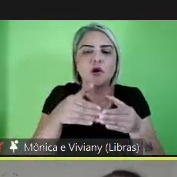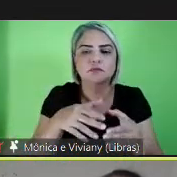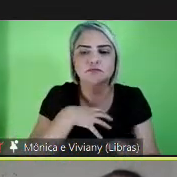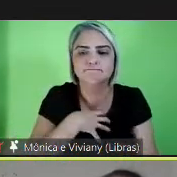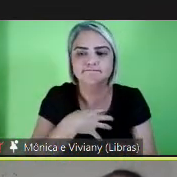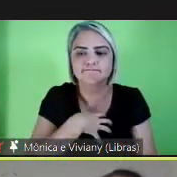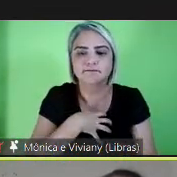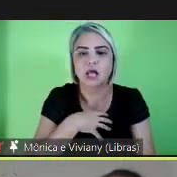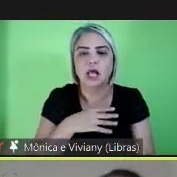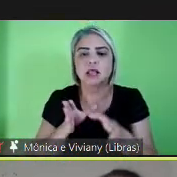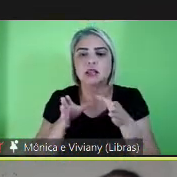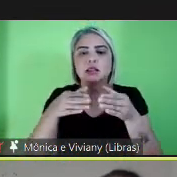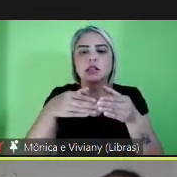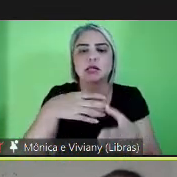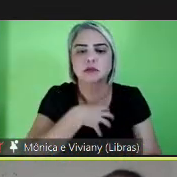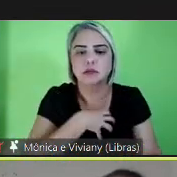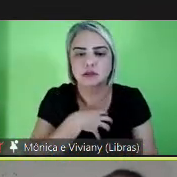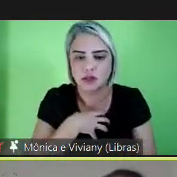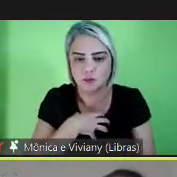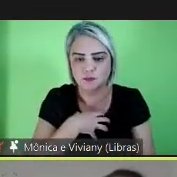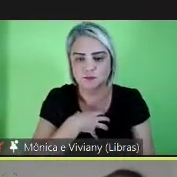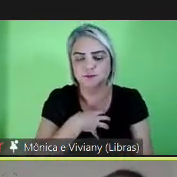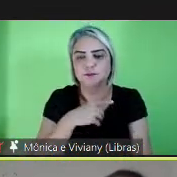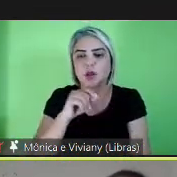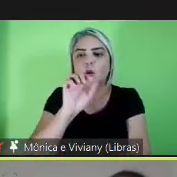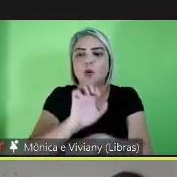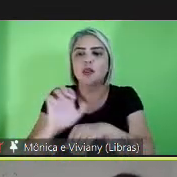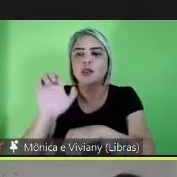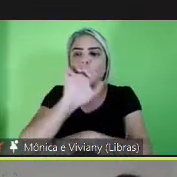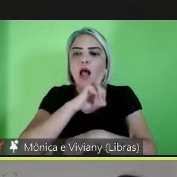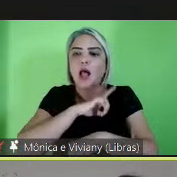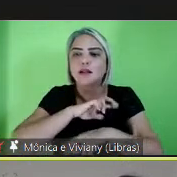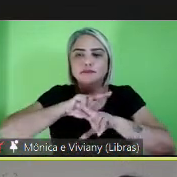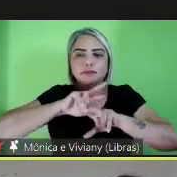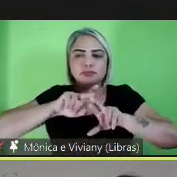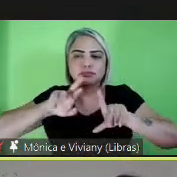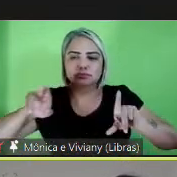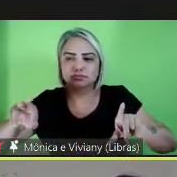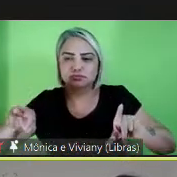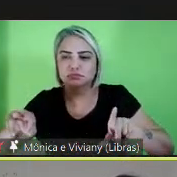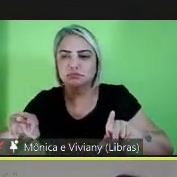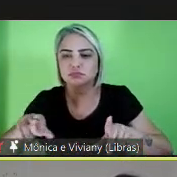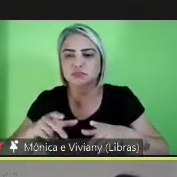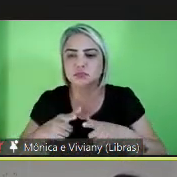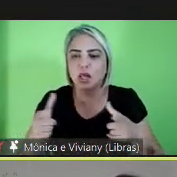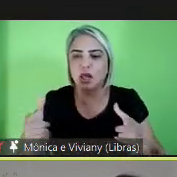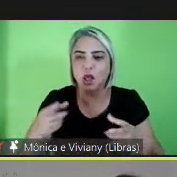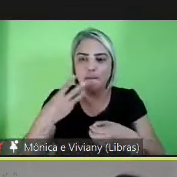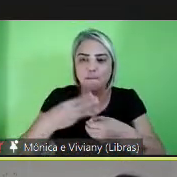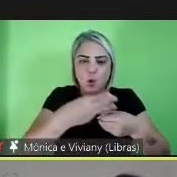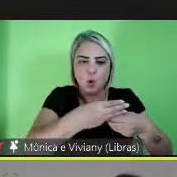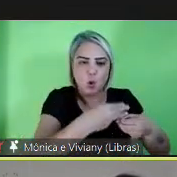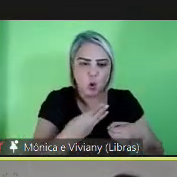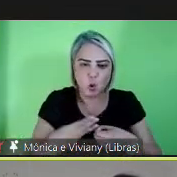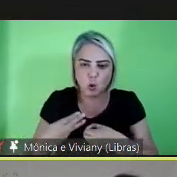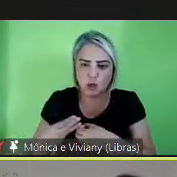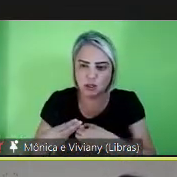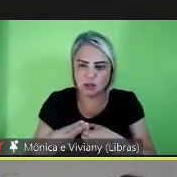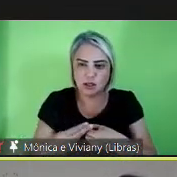most central region, so the central region of the state. The state has a diversity, a great quantity